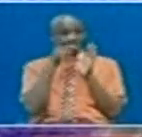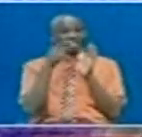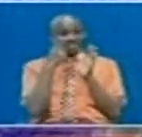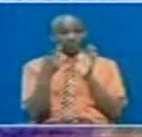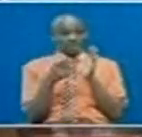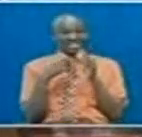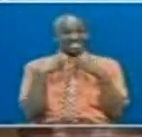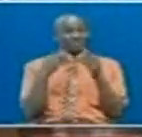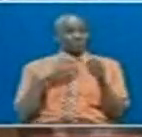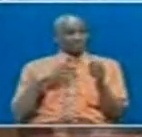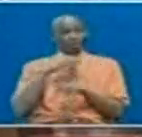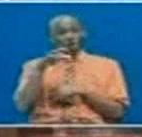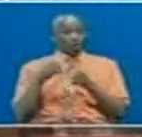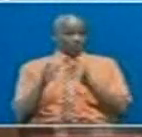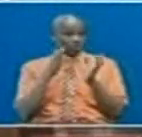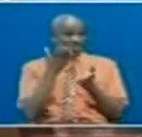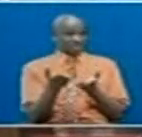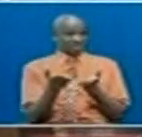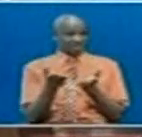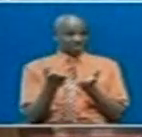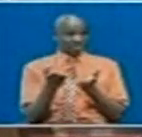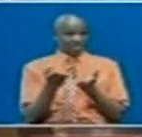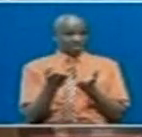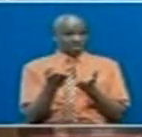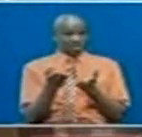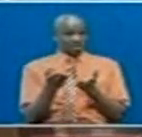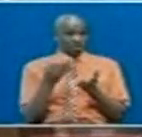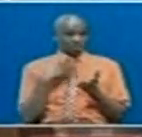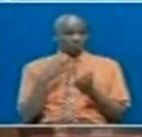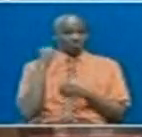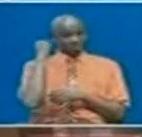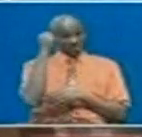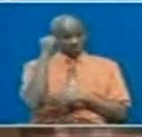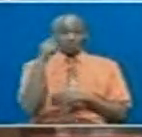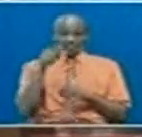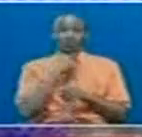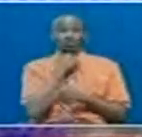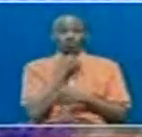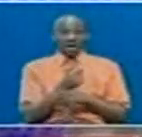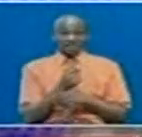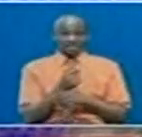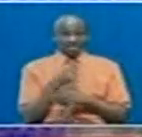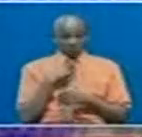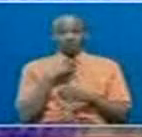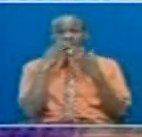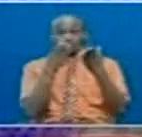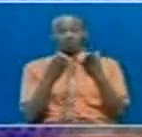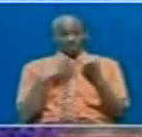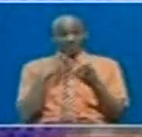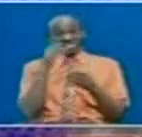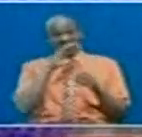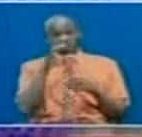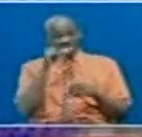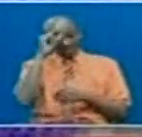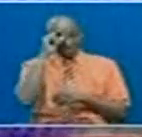gives everyone ample opportunity to respond politically if you feel bereaved by the government, whether it's a county